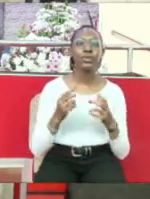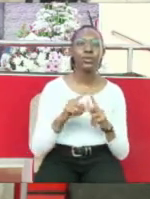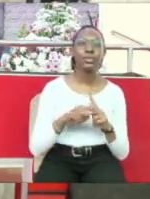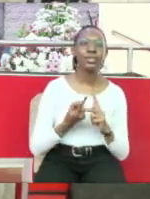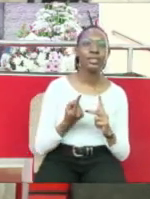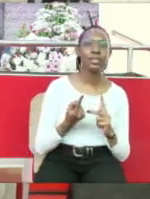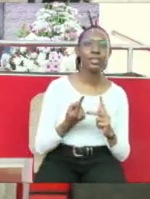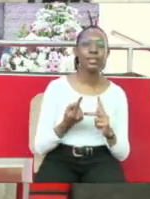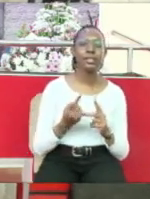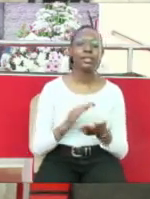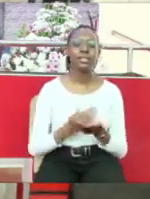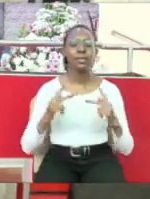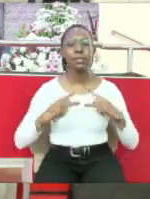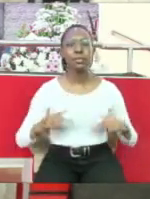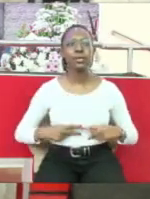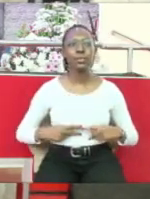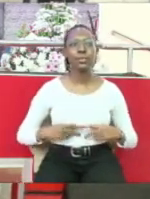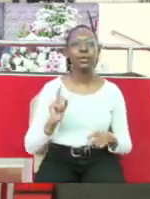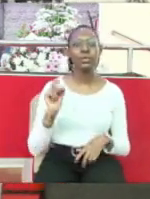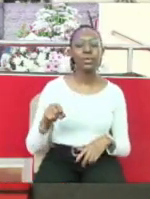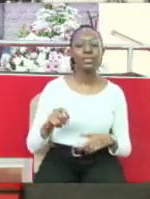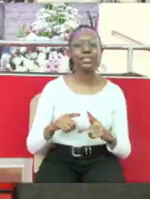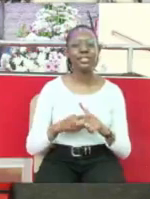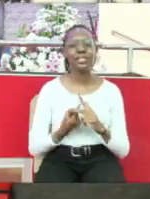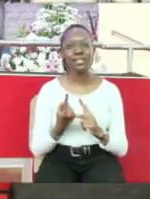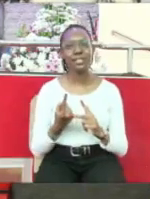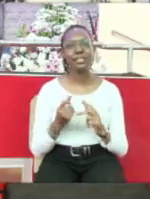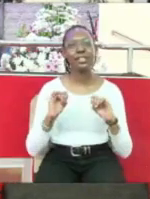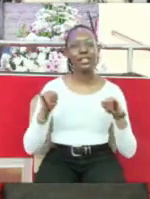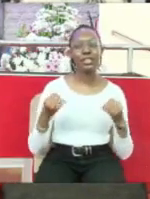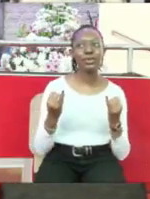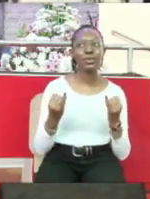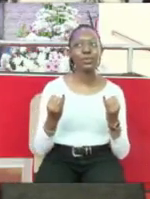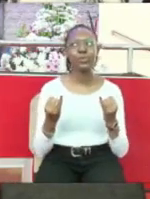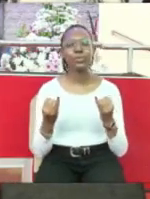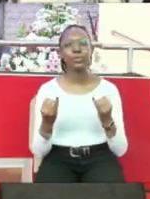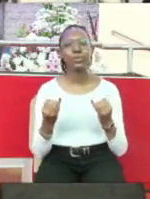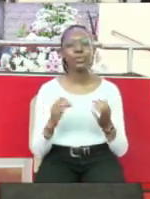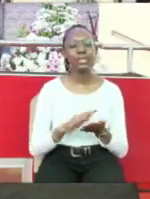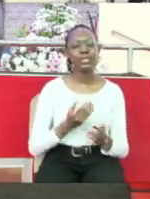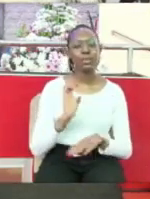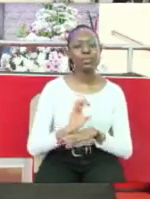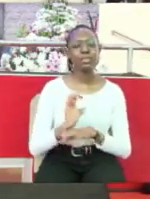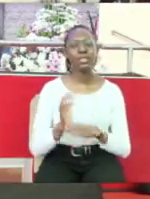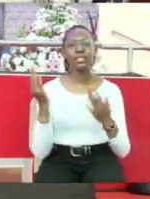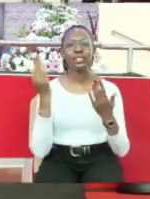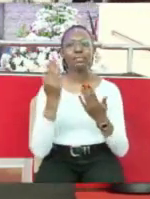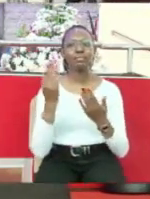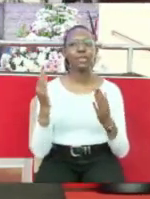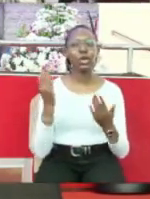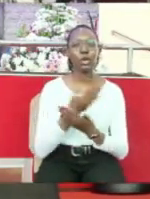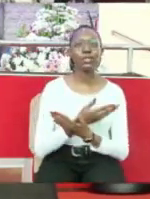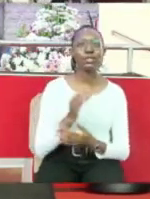to begin afresh. Watu wengine ilibidi waanze upya. Some churches were closed. Makanisa mengine yakafungwa. Let me tell you what I used to do. Hebu